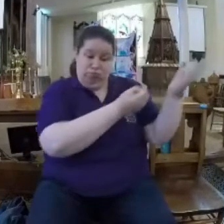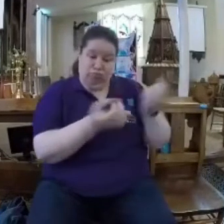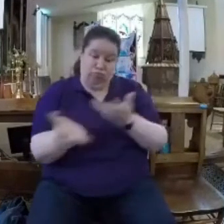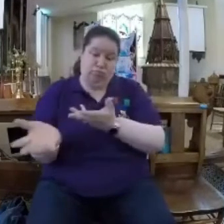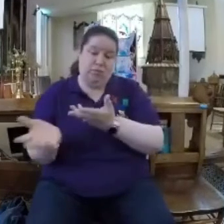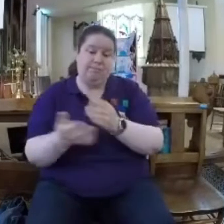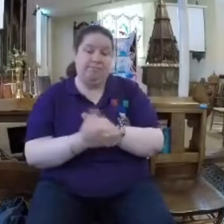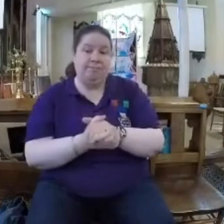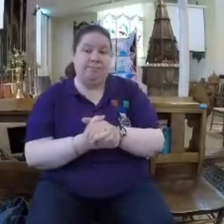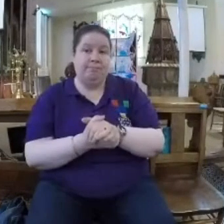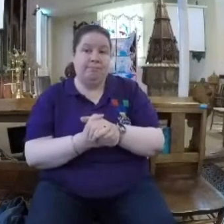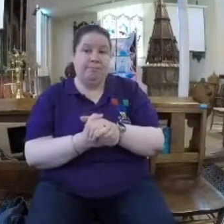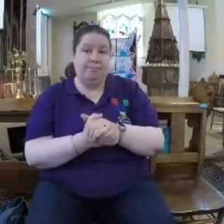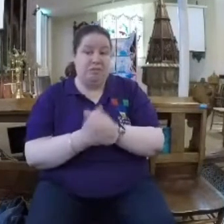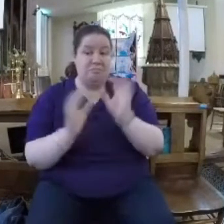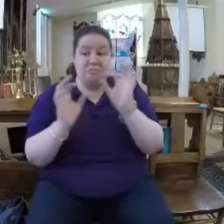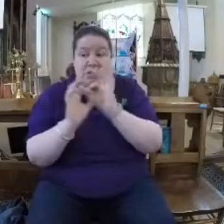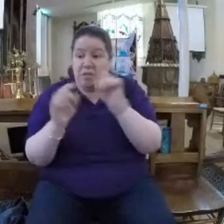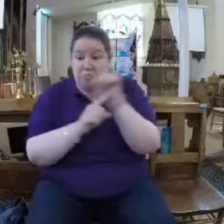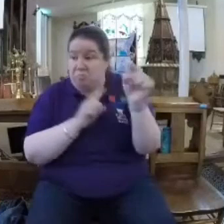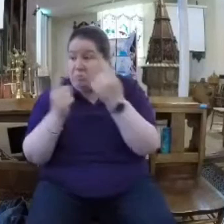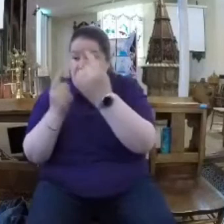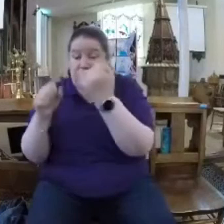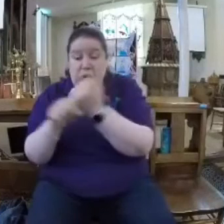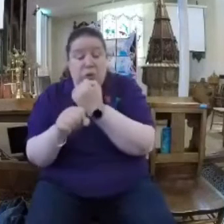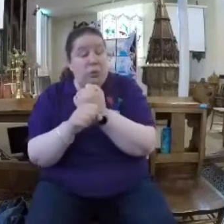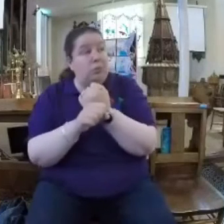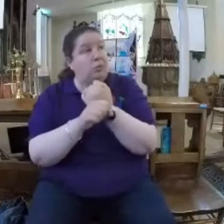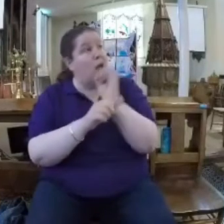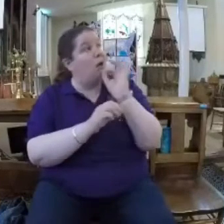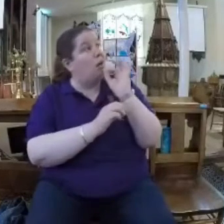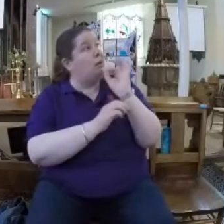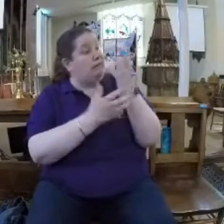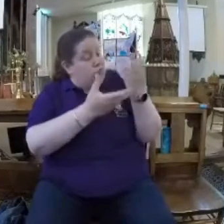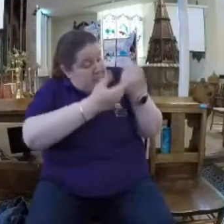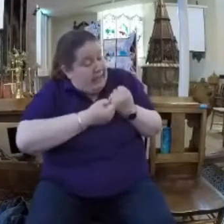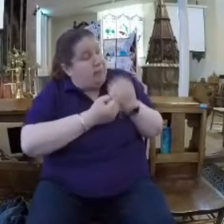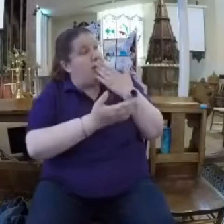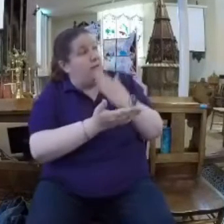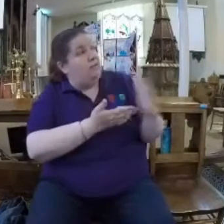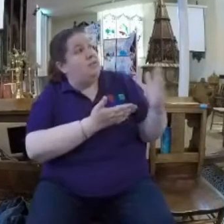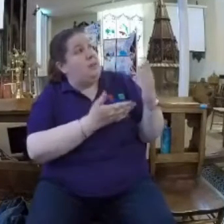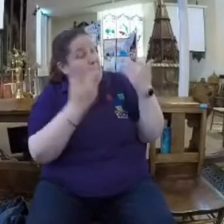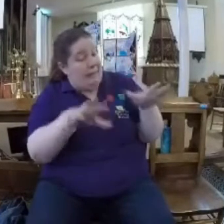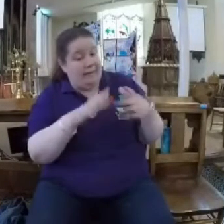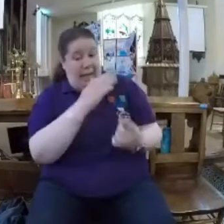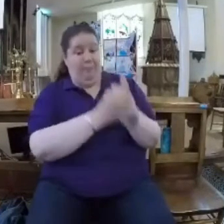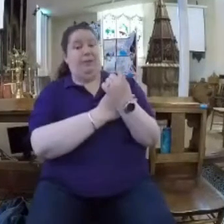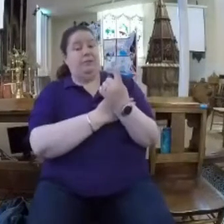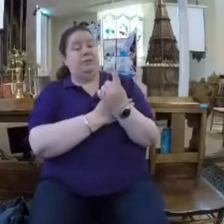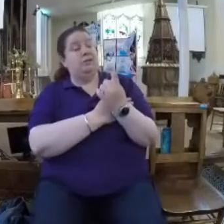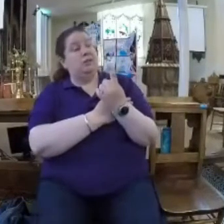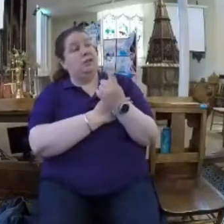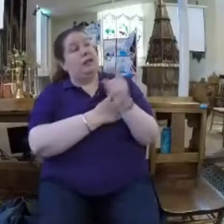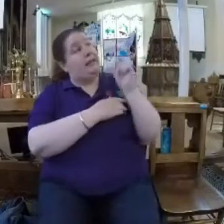There's nothing you can do to attain forgiveness because you're already forgiven. There's nothing you can do to